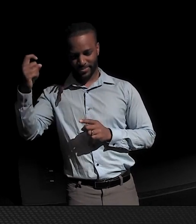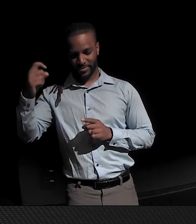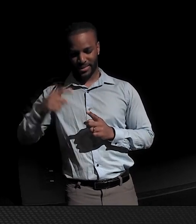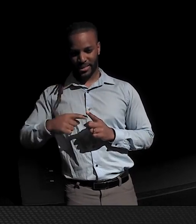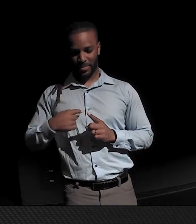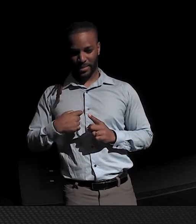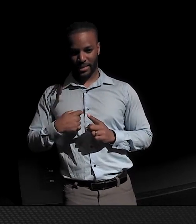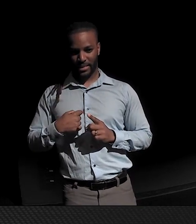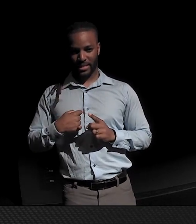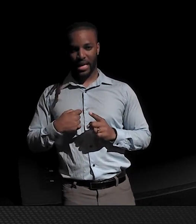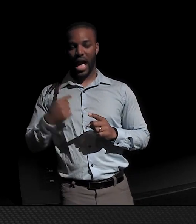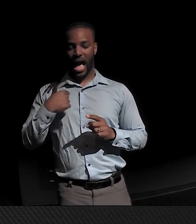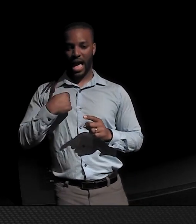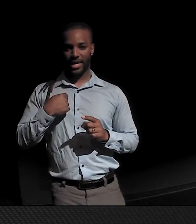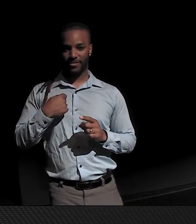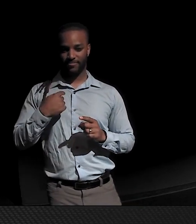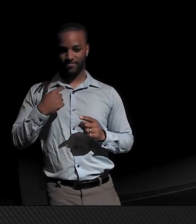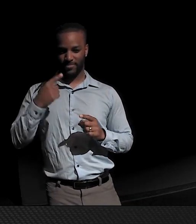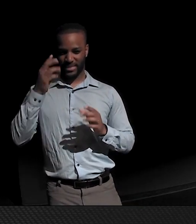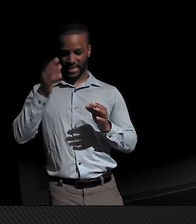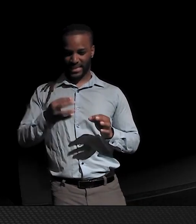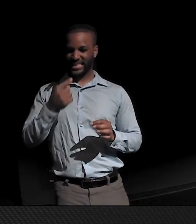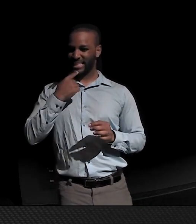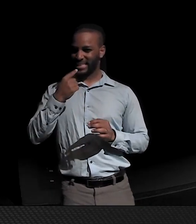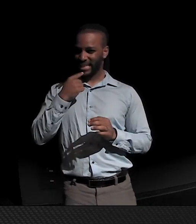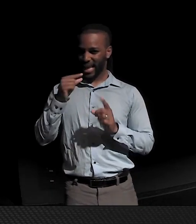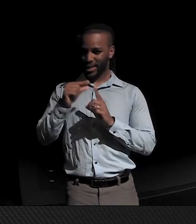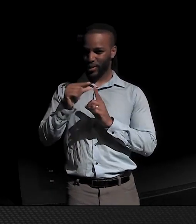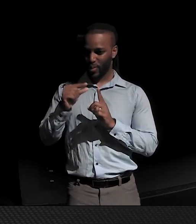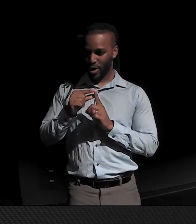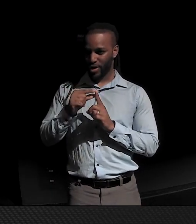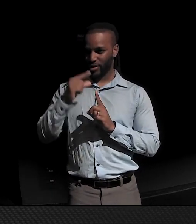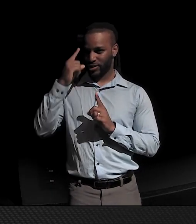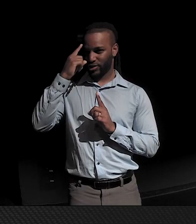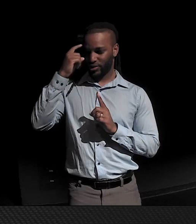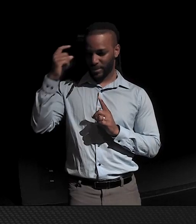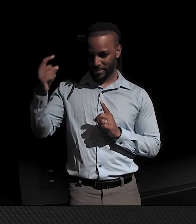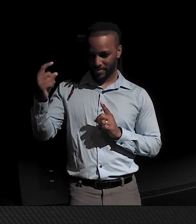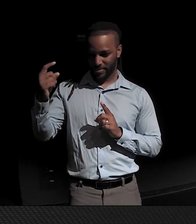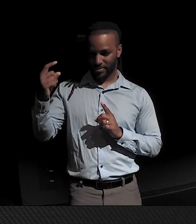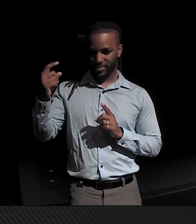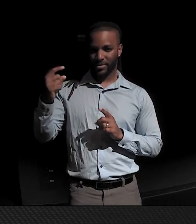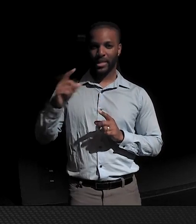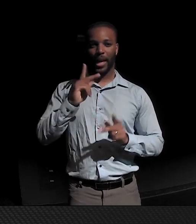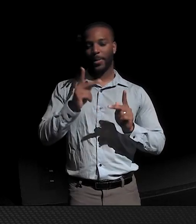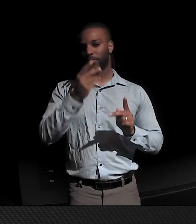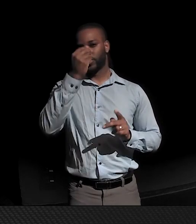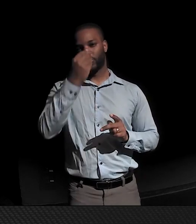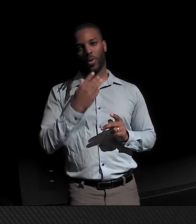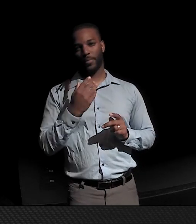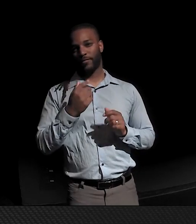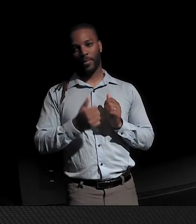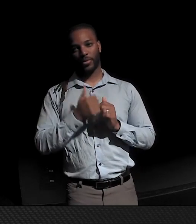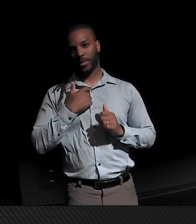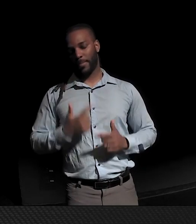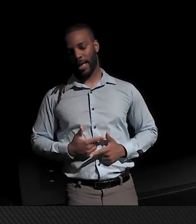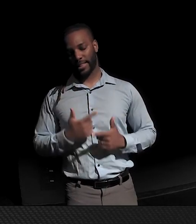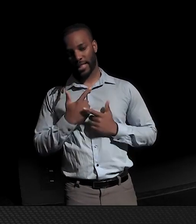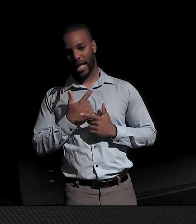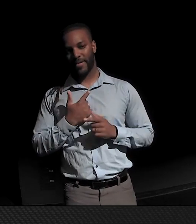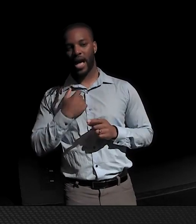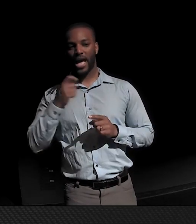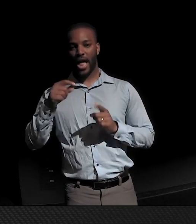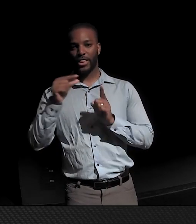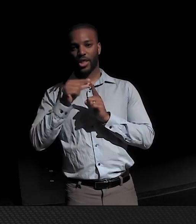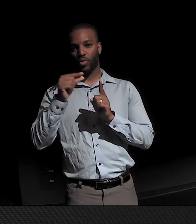like I get excited just saying the word dream. I've been told for a lot of my life,